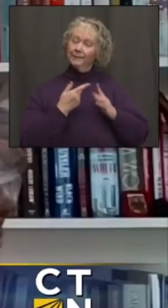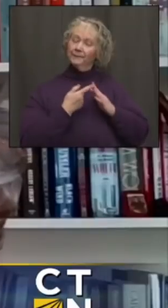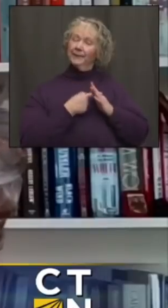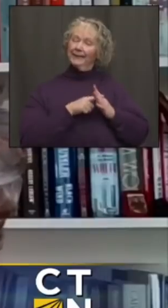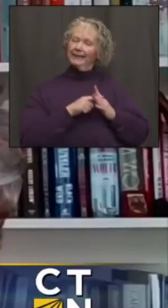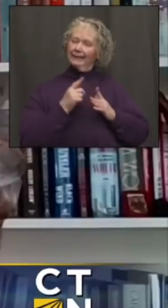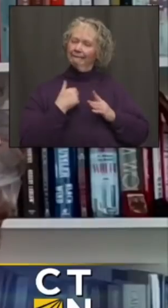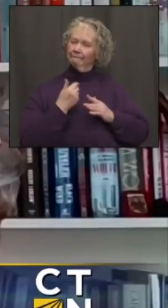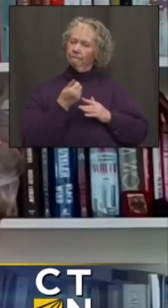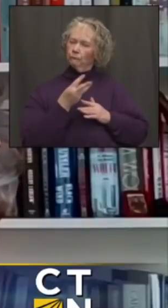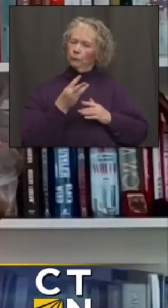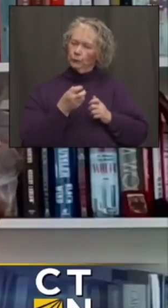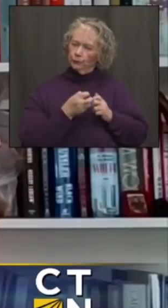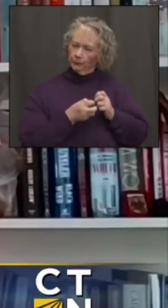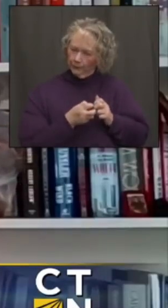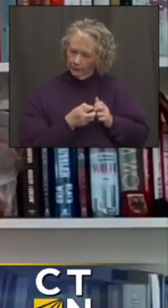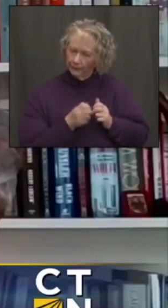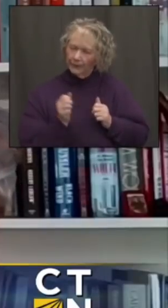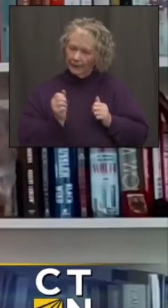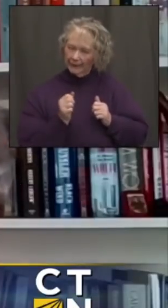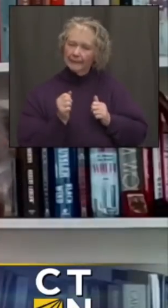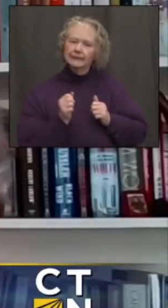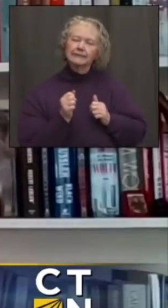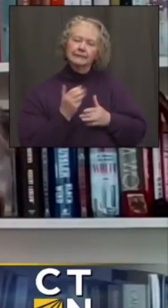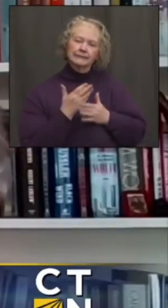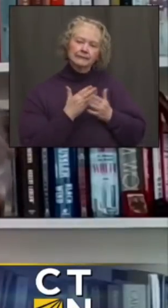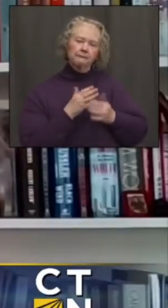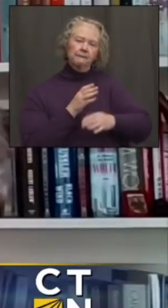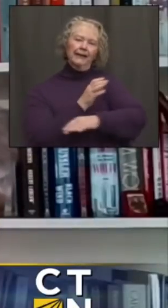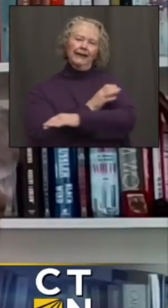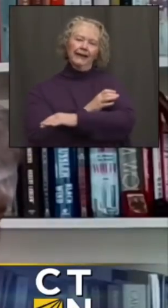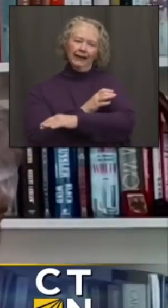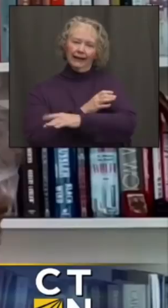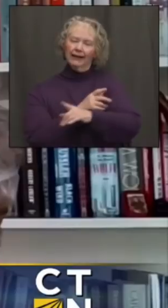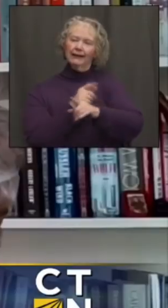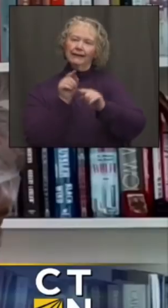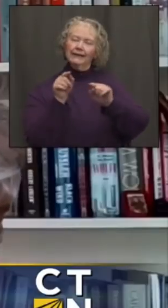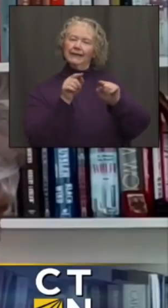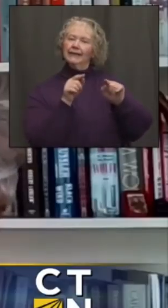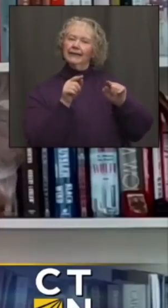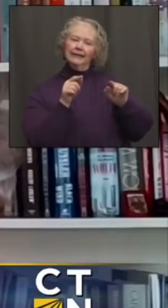Not so much, has there, Josh? Go ahead, DJ.